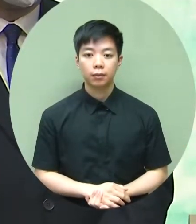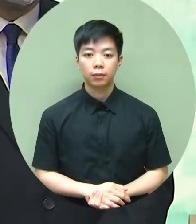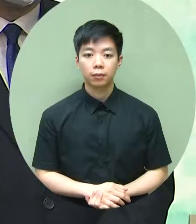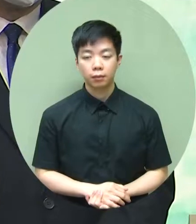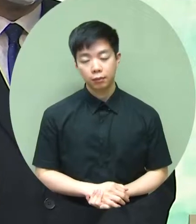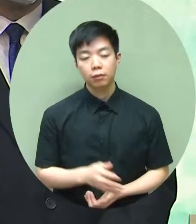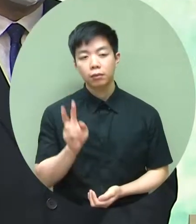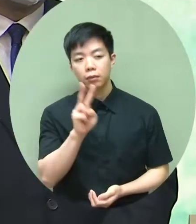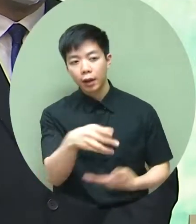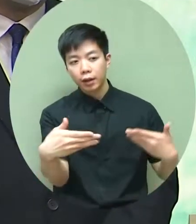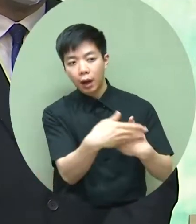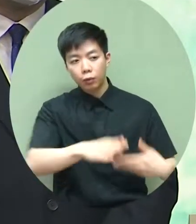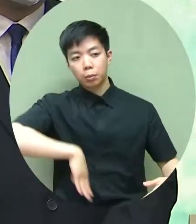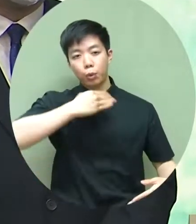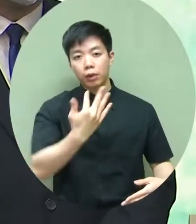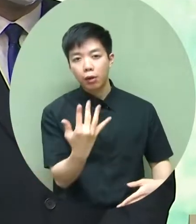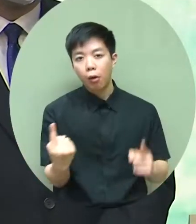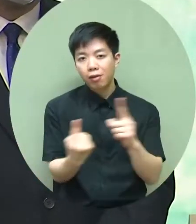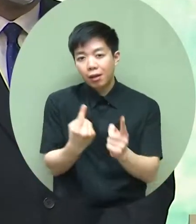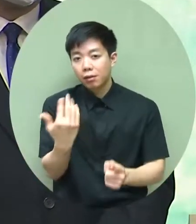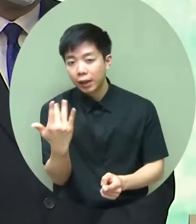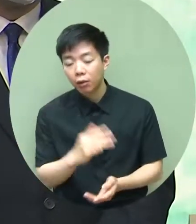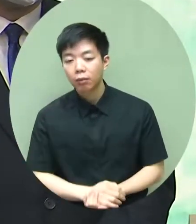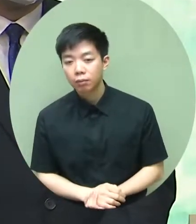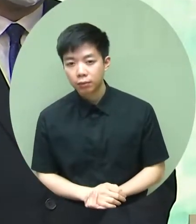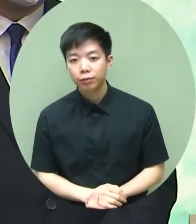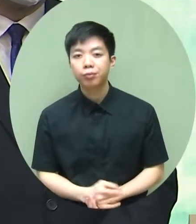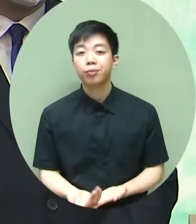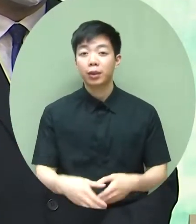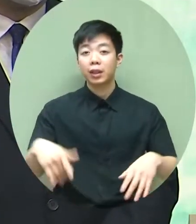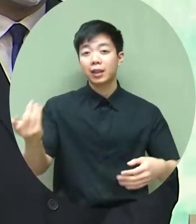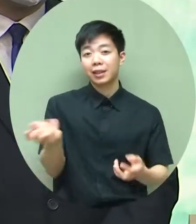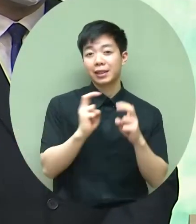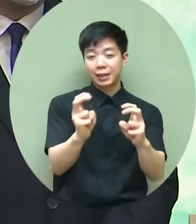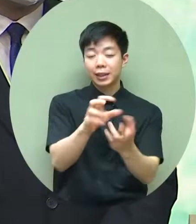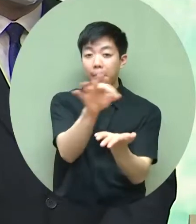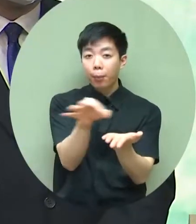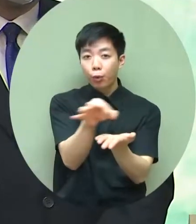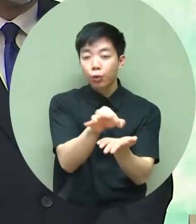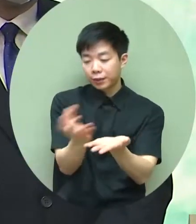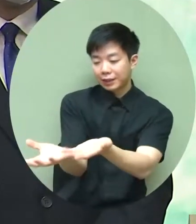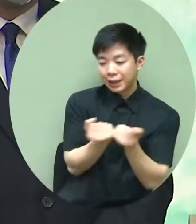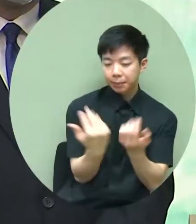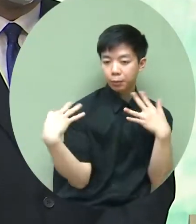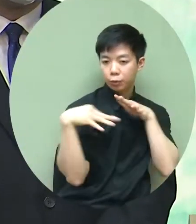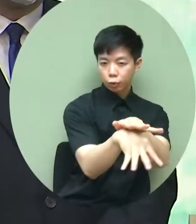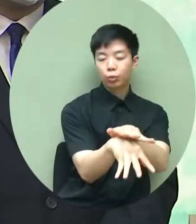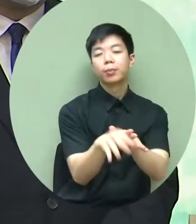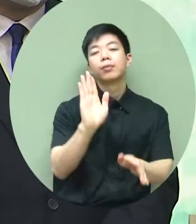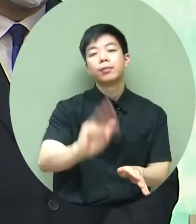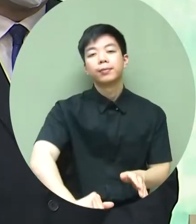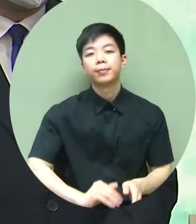busy sections, MTRCL will deploy short-haul trains to